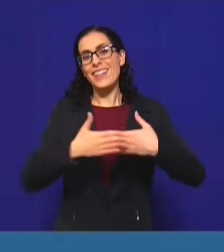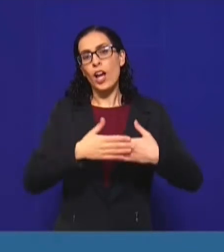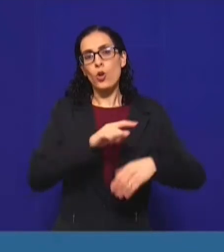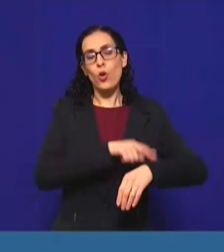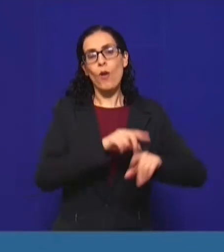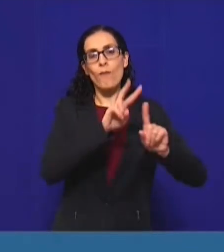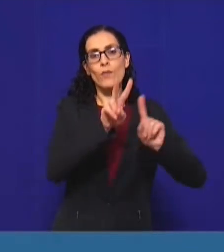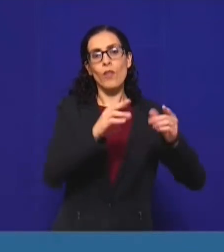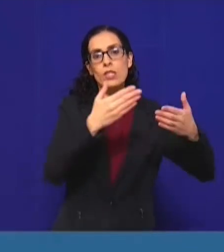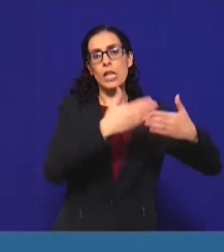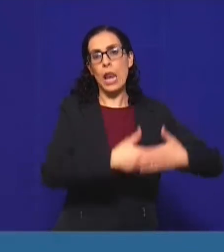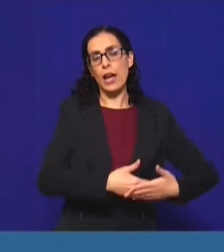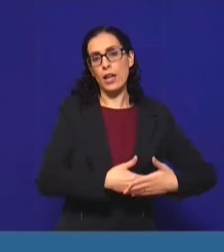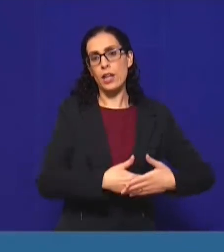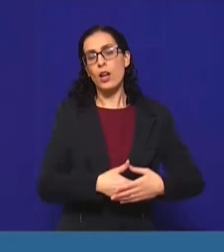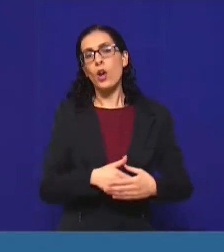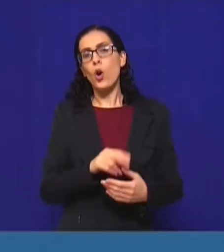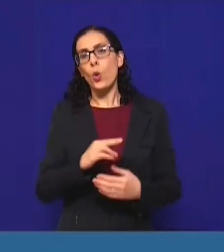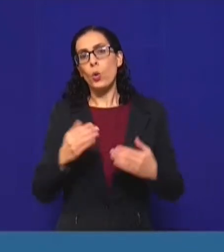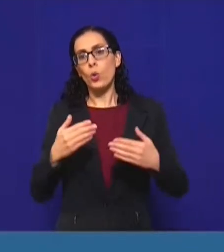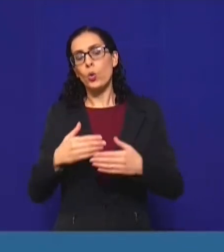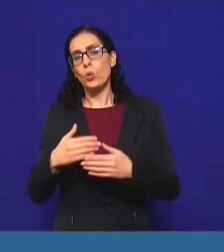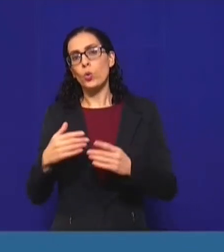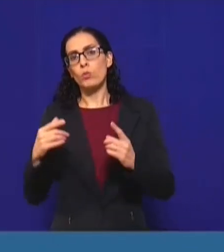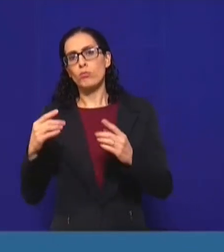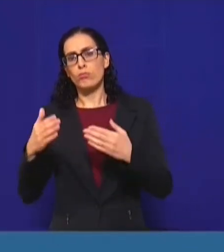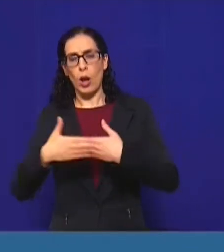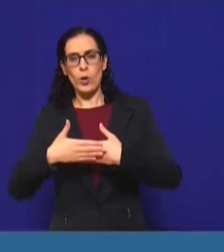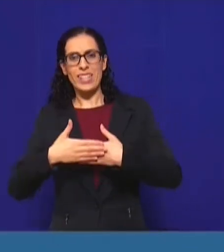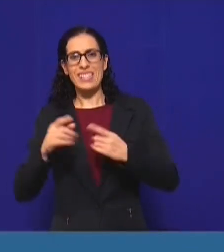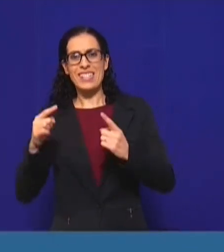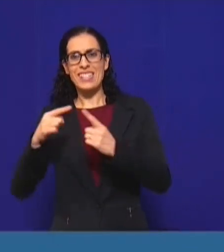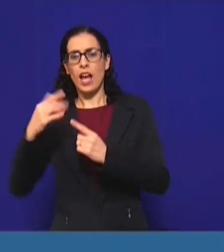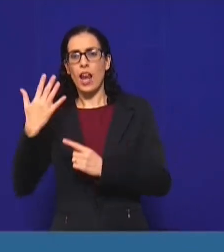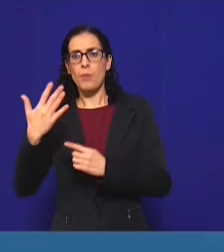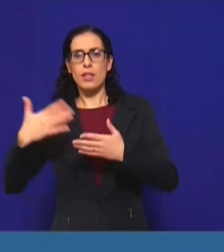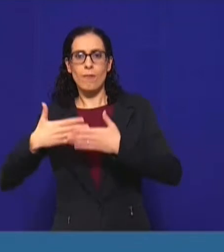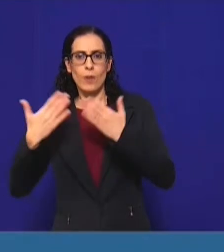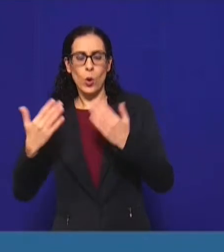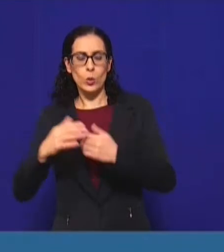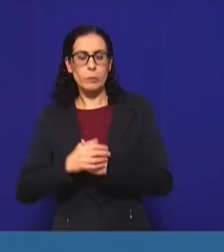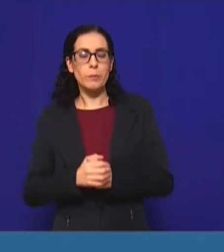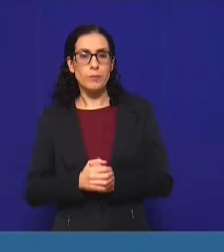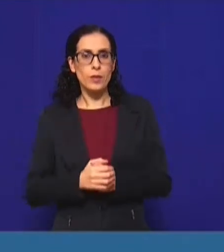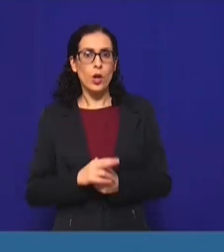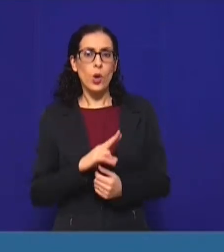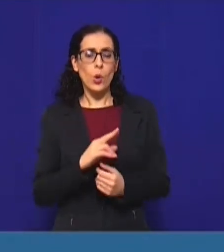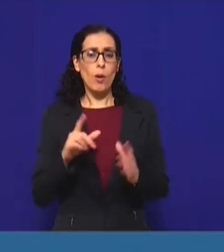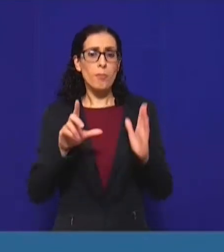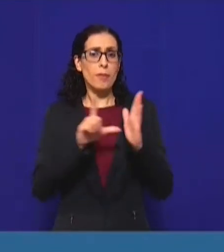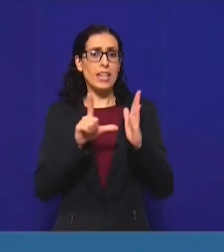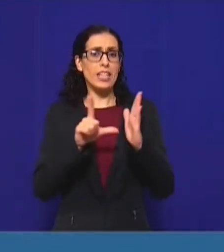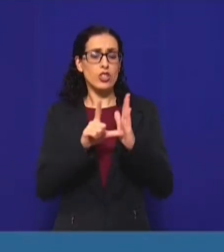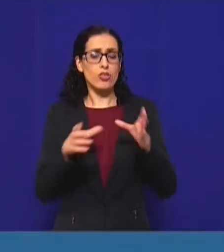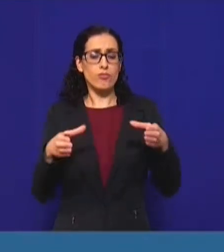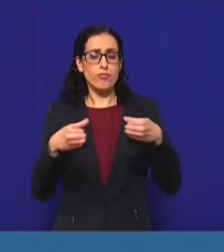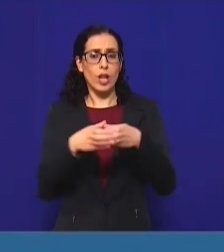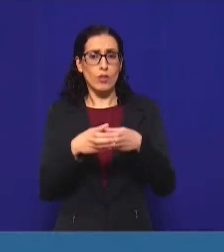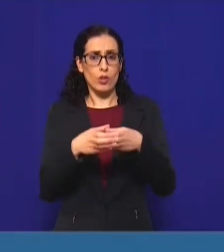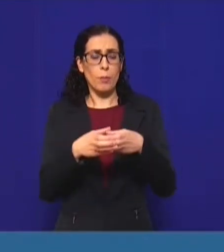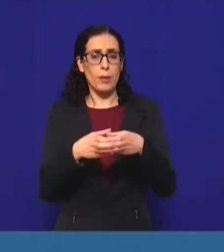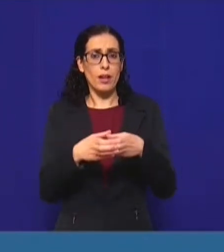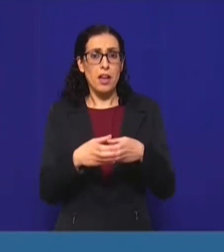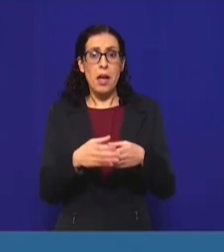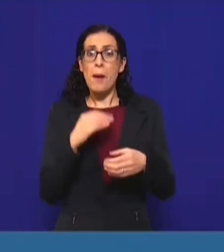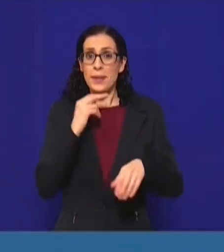ta' filgħodu u anke fakkarkom li hemm il-liġi tal-gatherings barra. Allura ma jistax ikollok persuni iktar minn 6 li